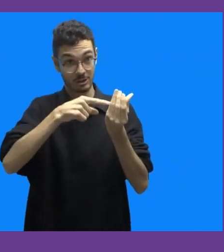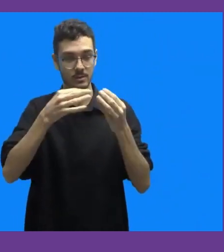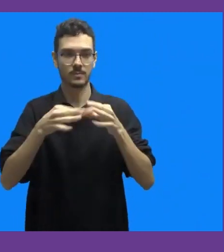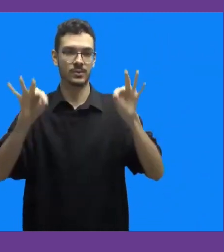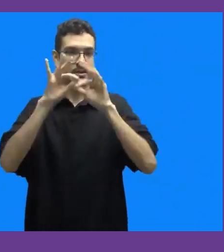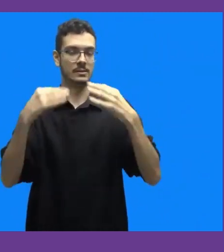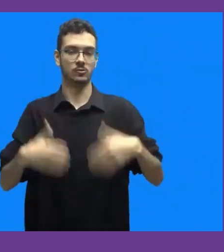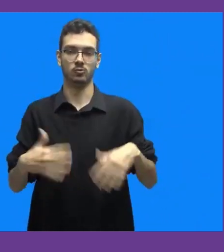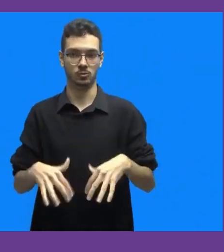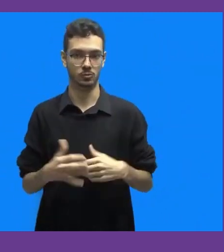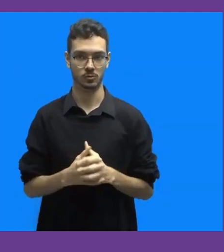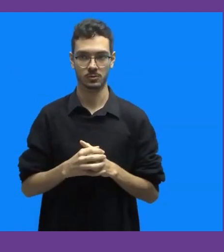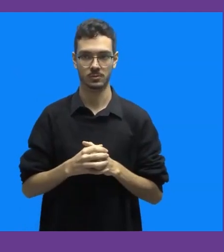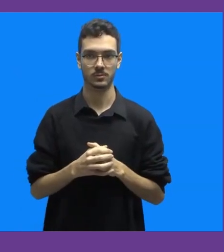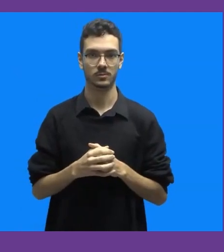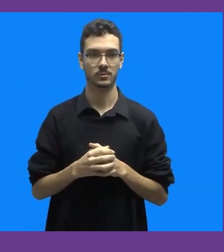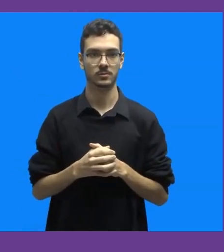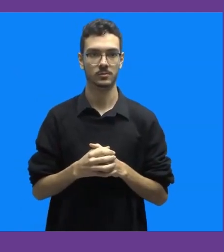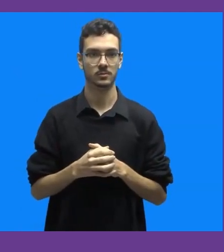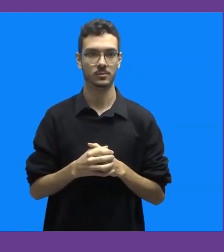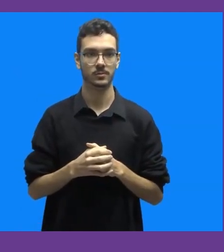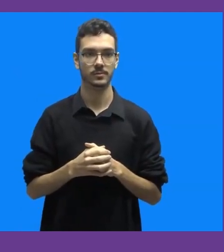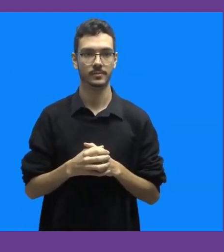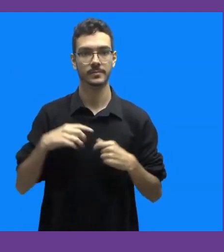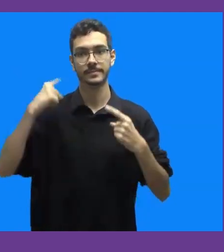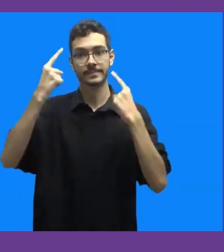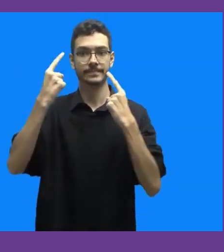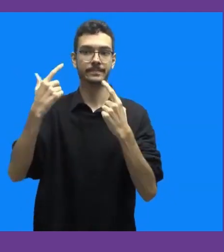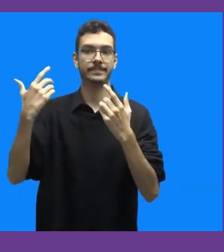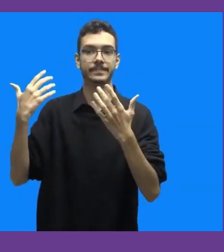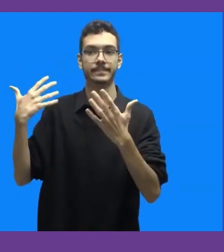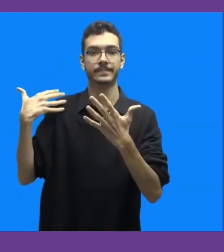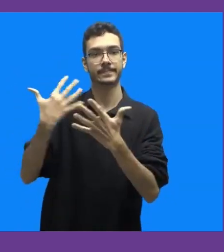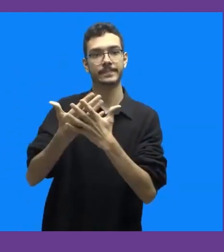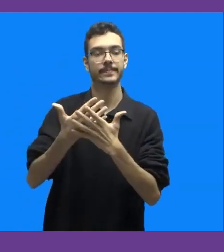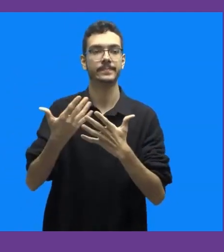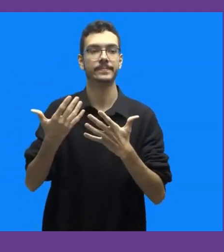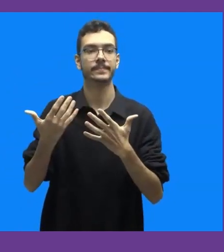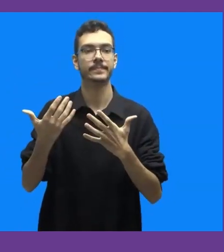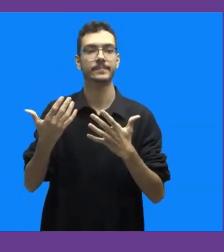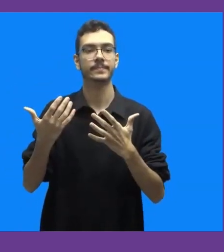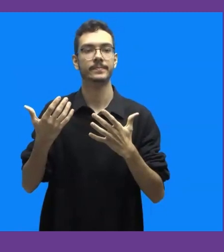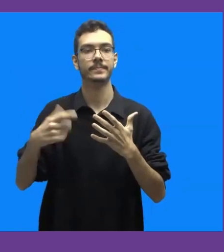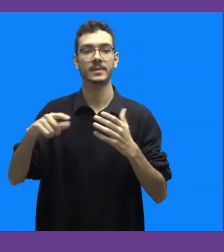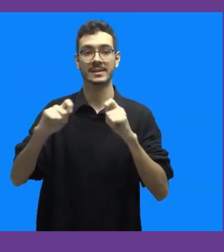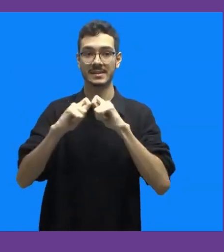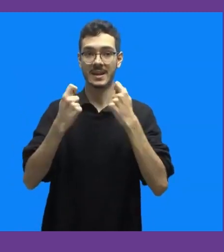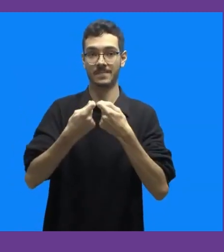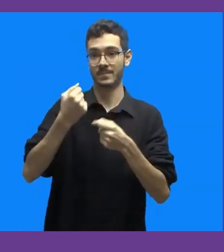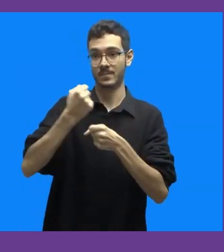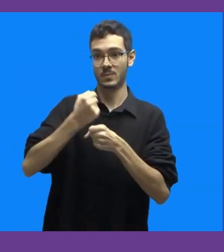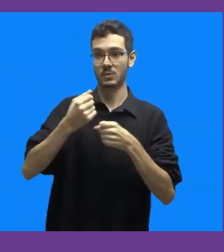I believe that we have invested, along with not a very large team of people within the University of Porto,